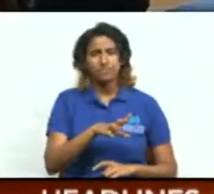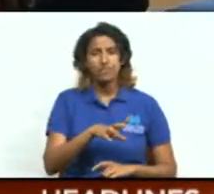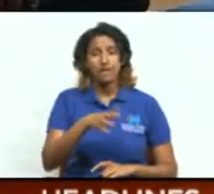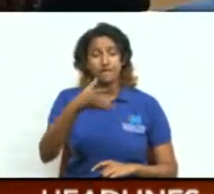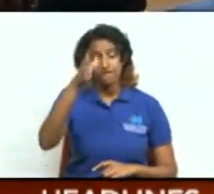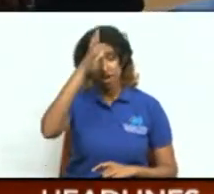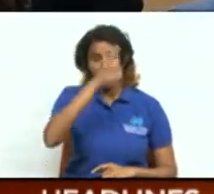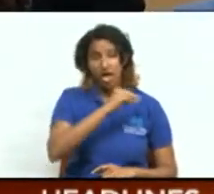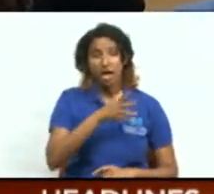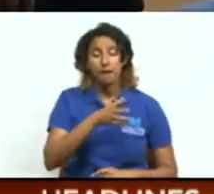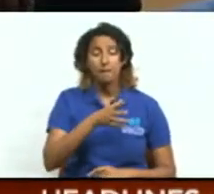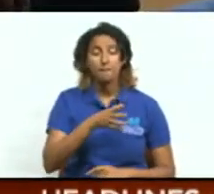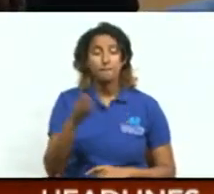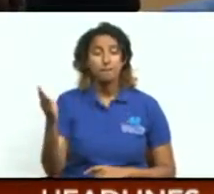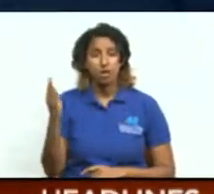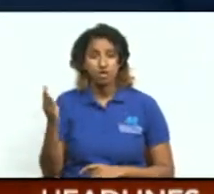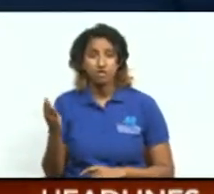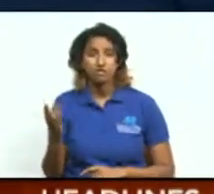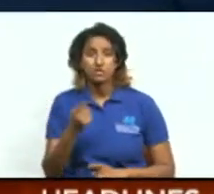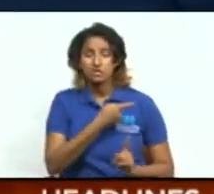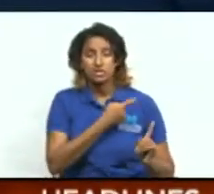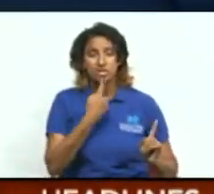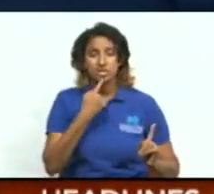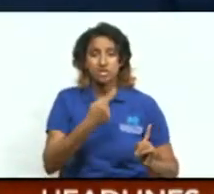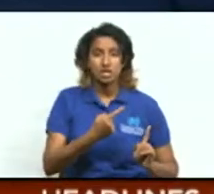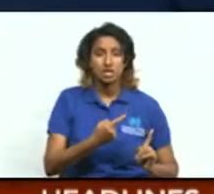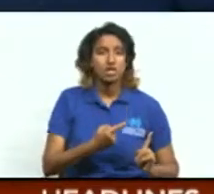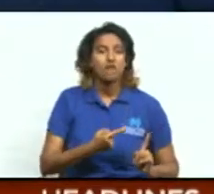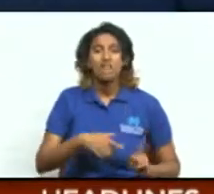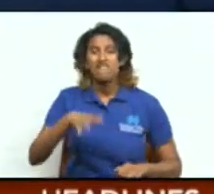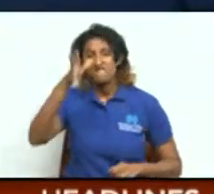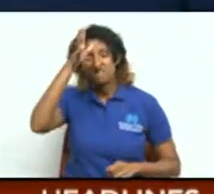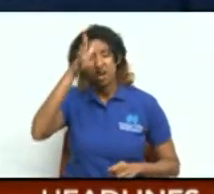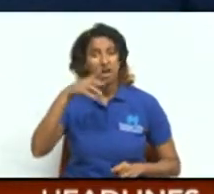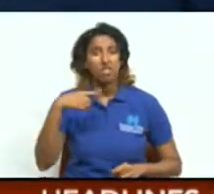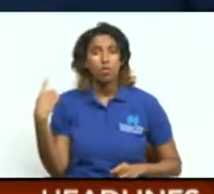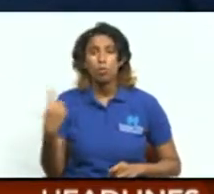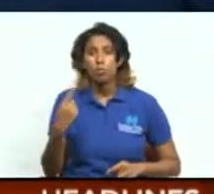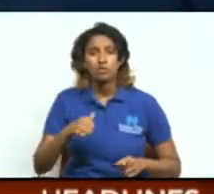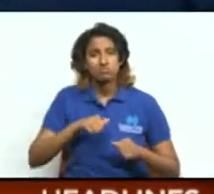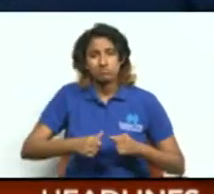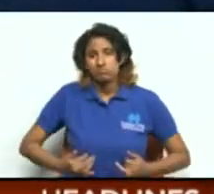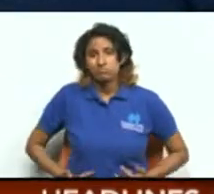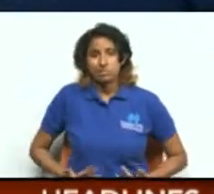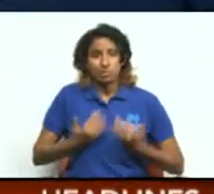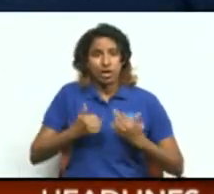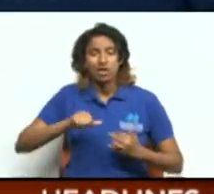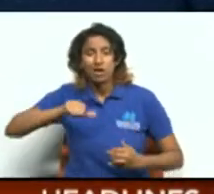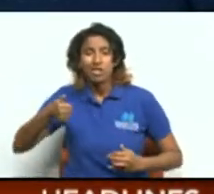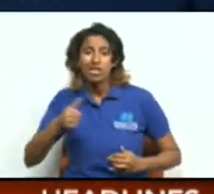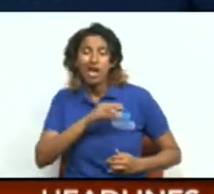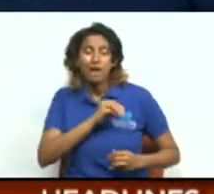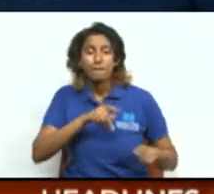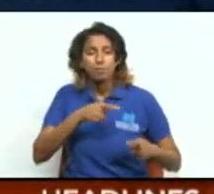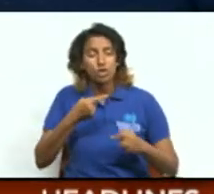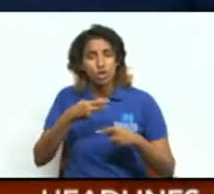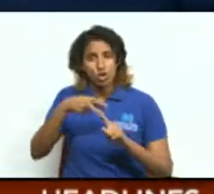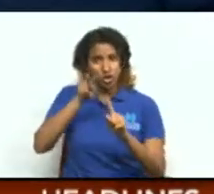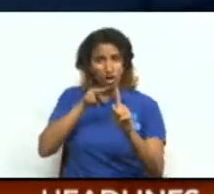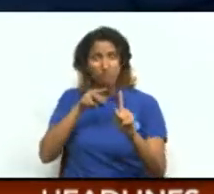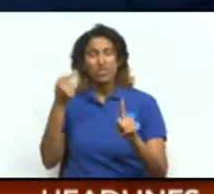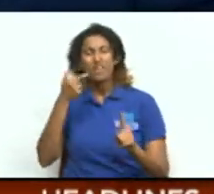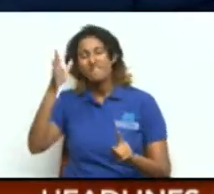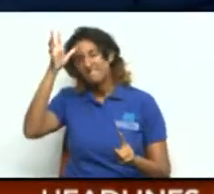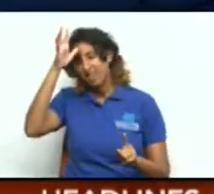not only inspired and motivated others, but he was also a father figure to many people, including Dion Mendoza, who was also murdered at the camp.